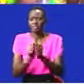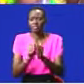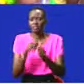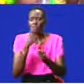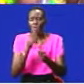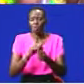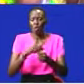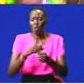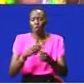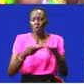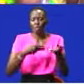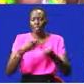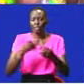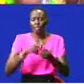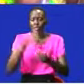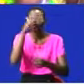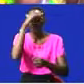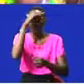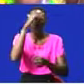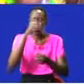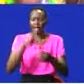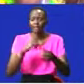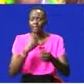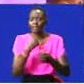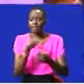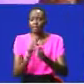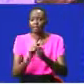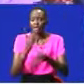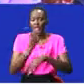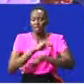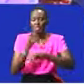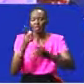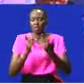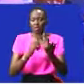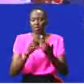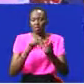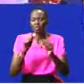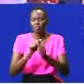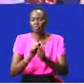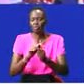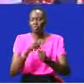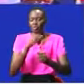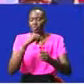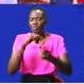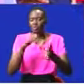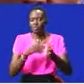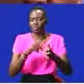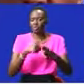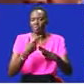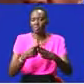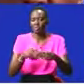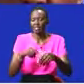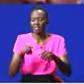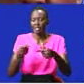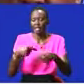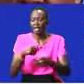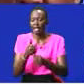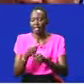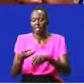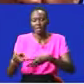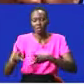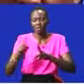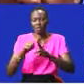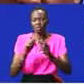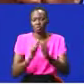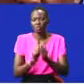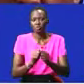brews. We want to put you on notice that your days are numbered. You better stop and get alternative means of livelihoods that